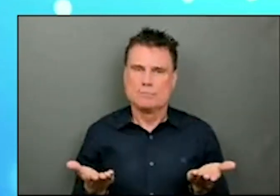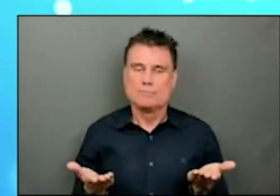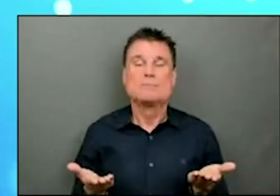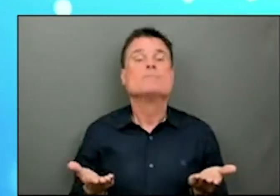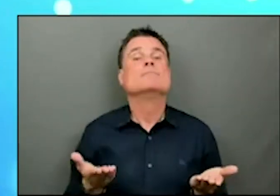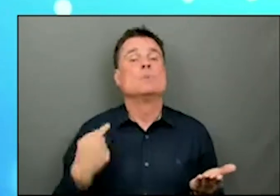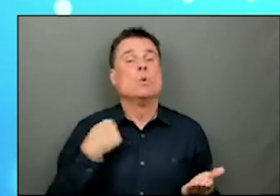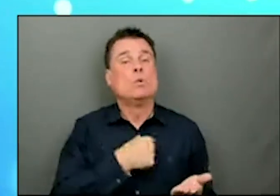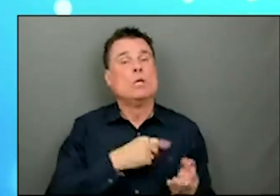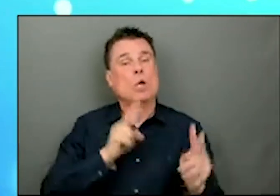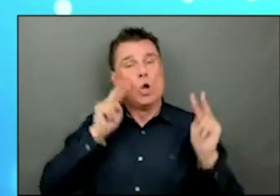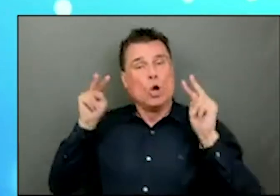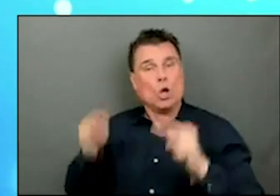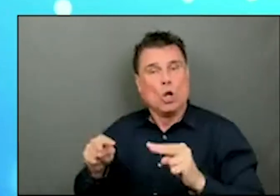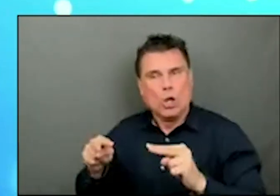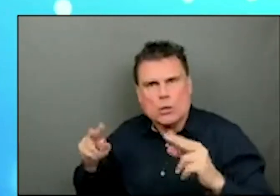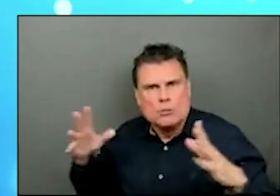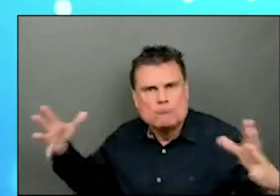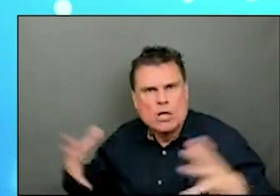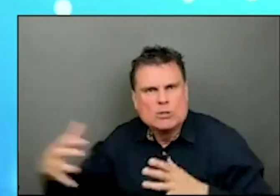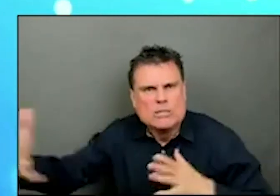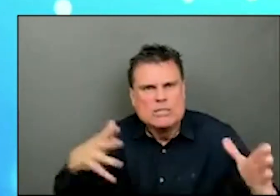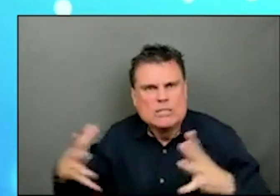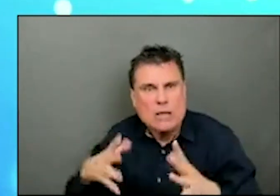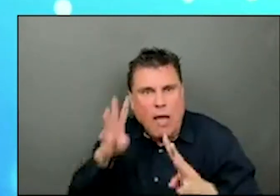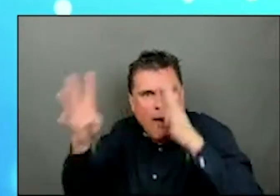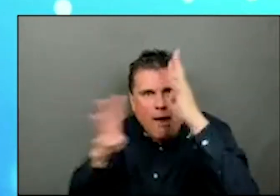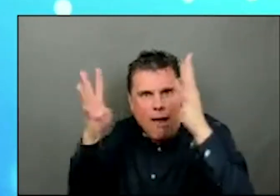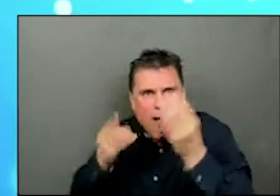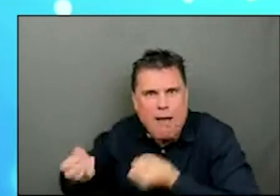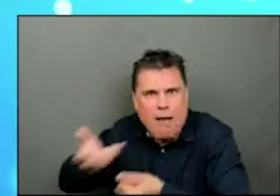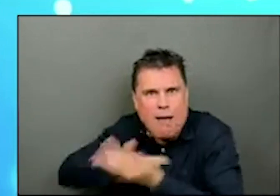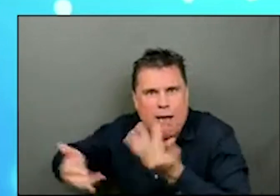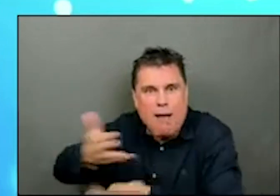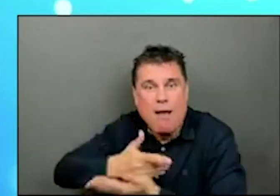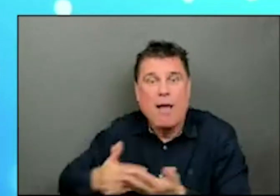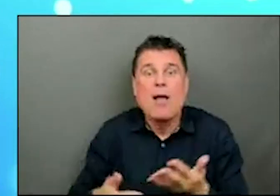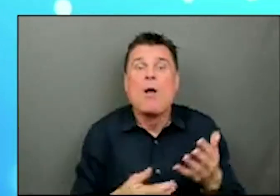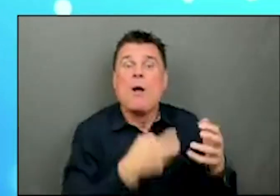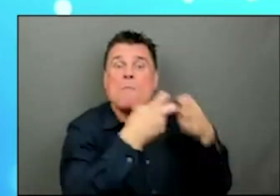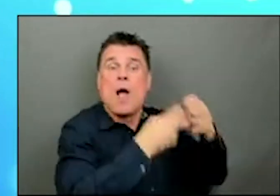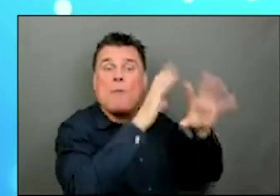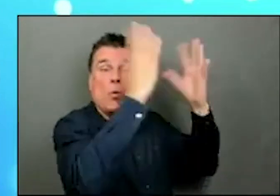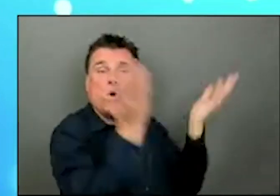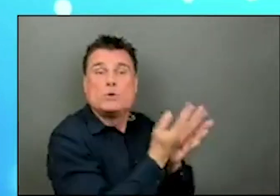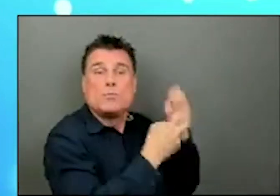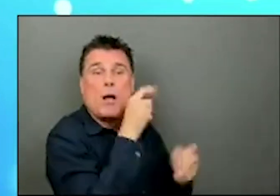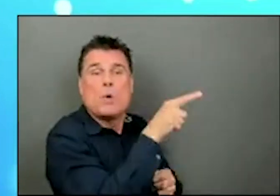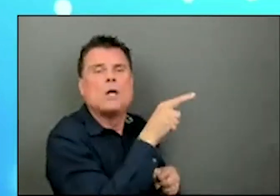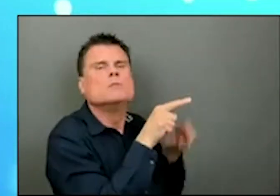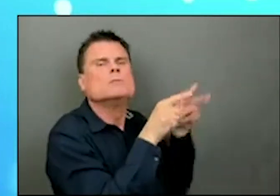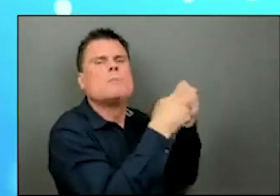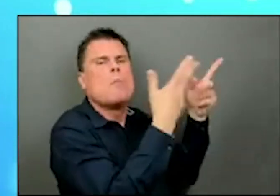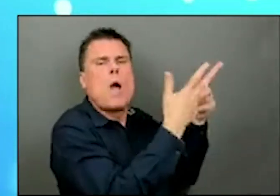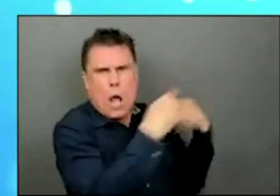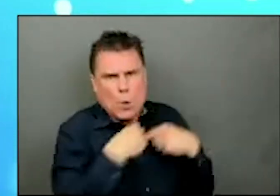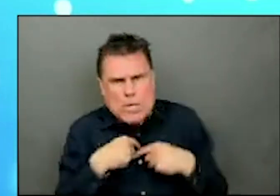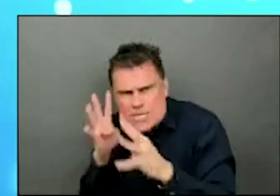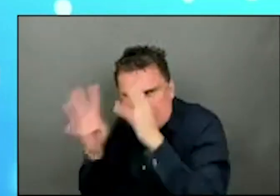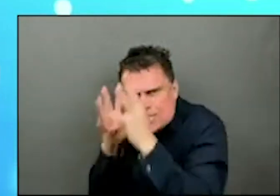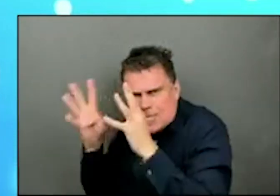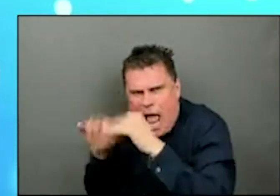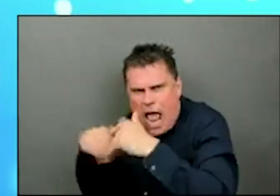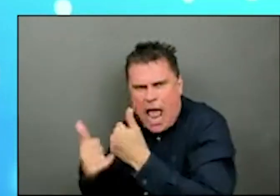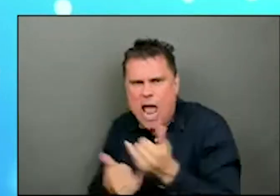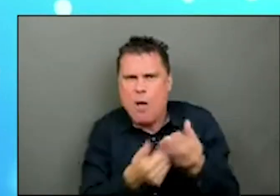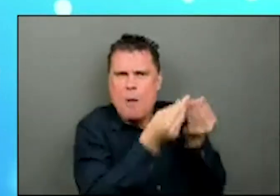of innovation and tackle some of the world's biggest challenges, and the opportunity to lift up our existing economy and people here at home for the